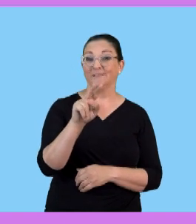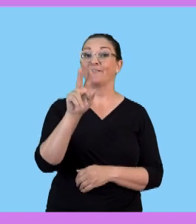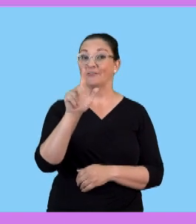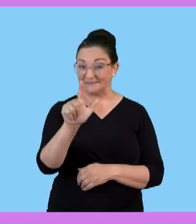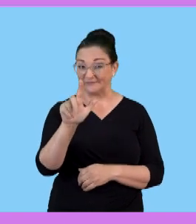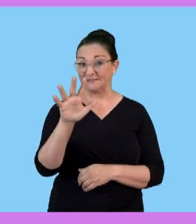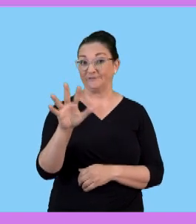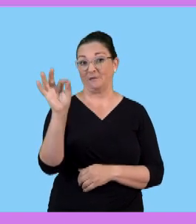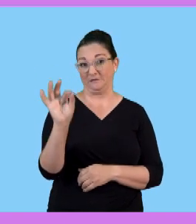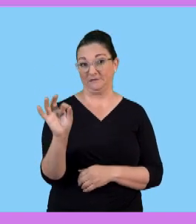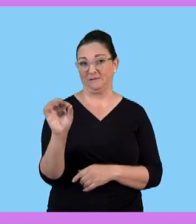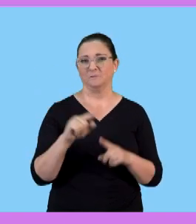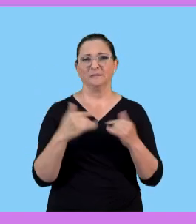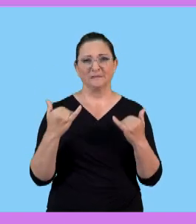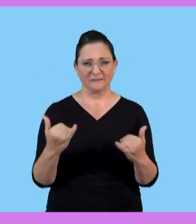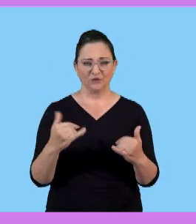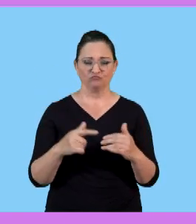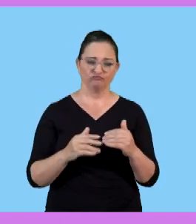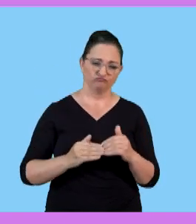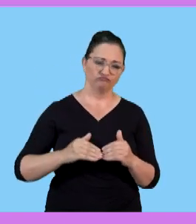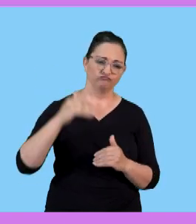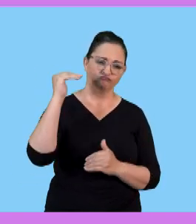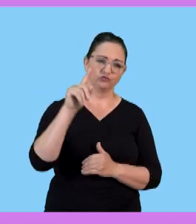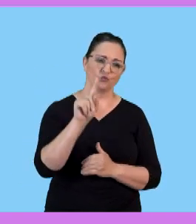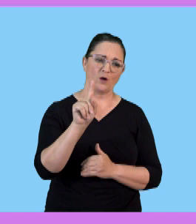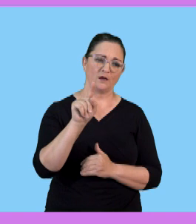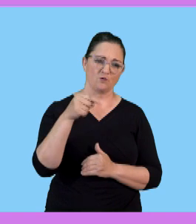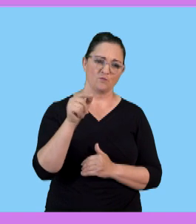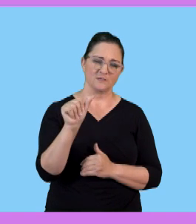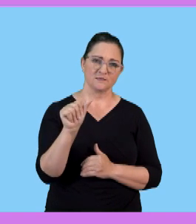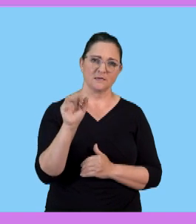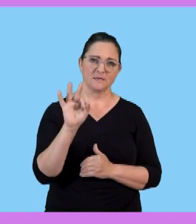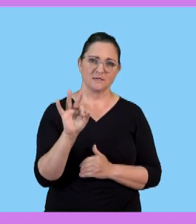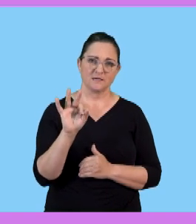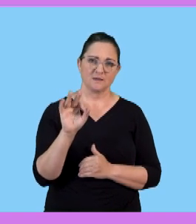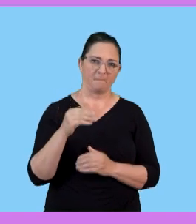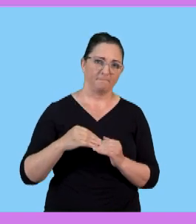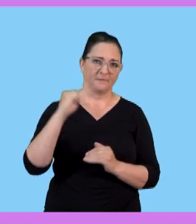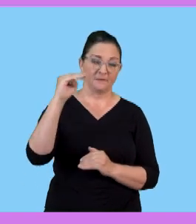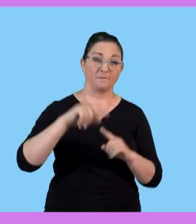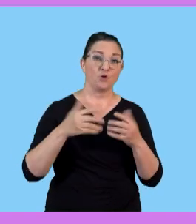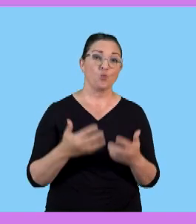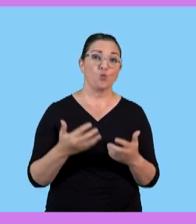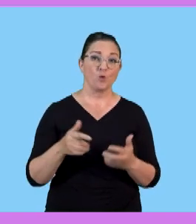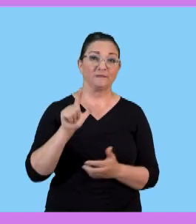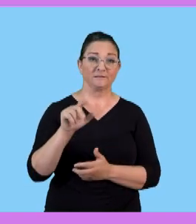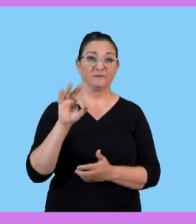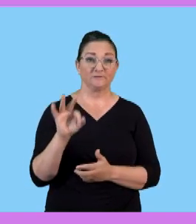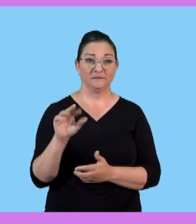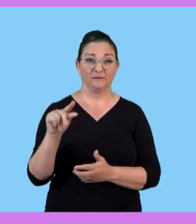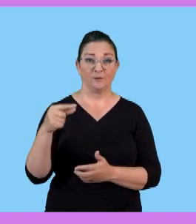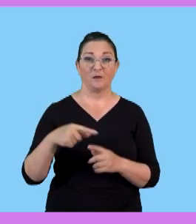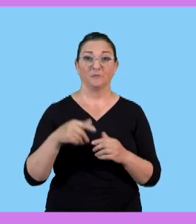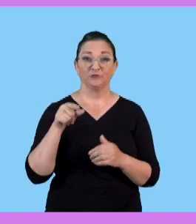percentile. She is currently 1.6 meters tall and weighs 73 kilograms. And